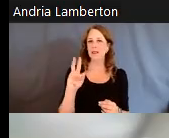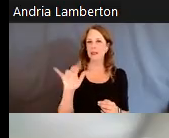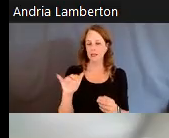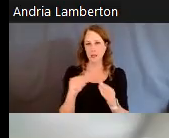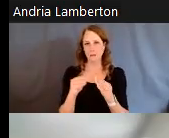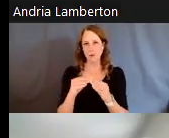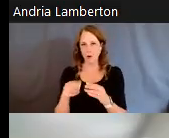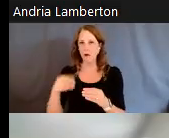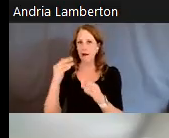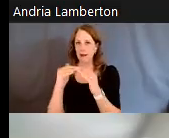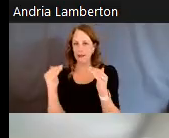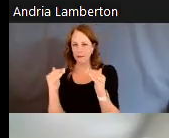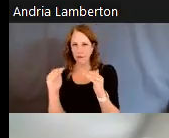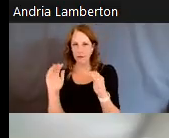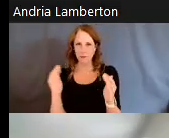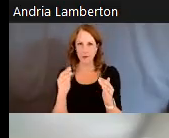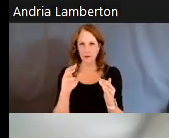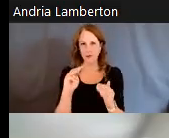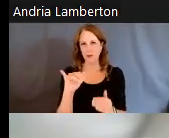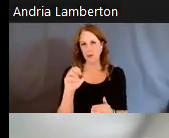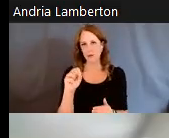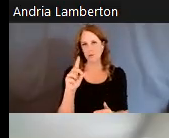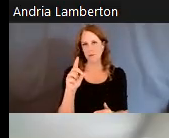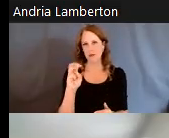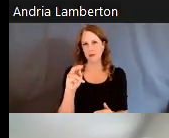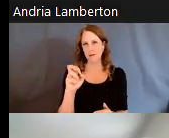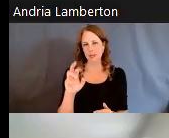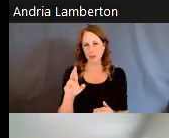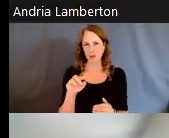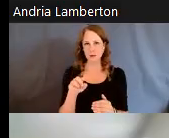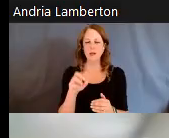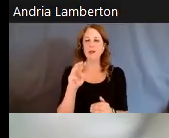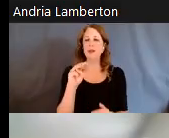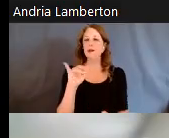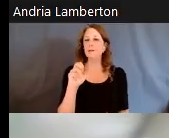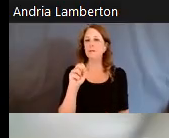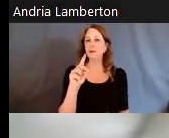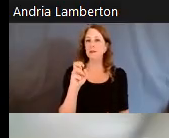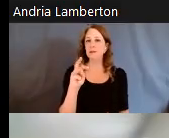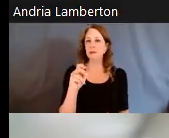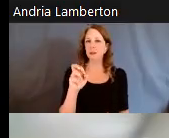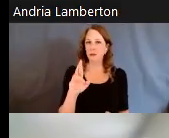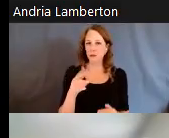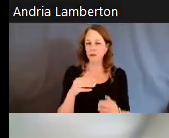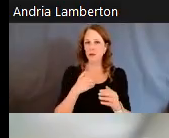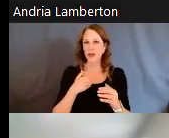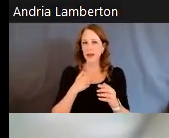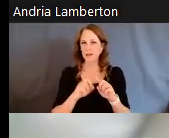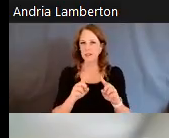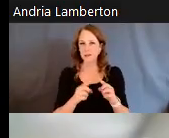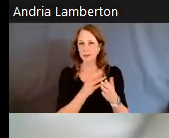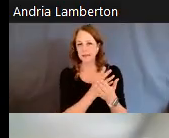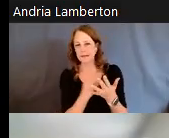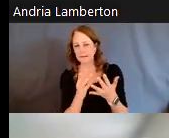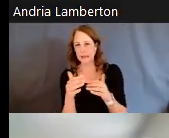In Maryland, many misdemeanors have statutes of limitations. There are some very important exceptions.